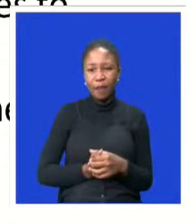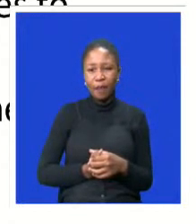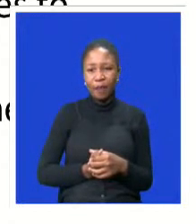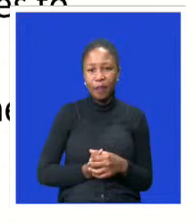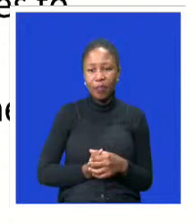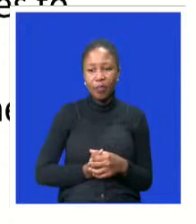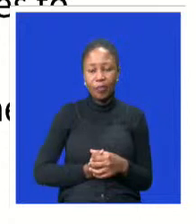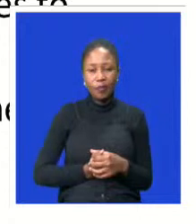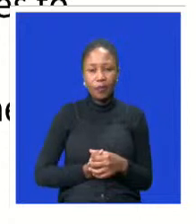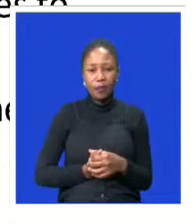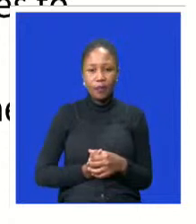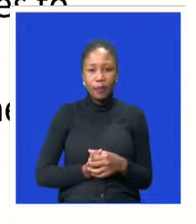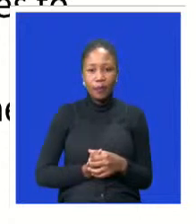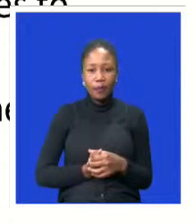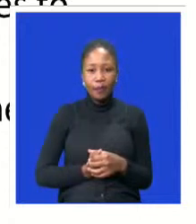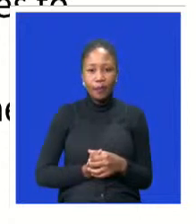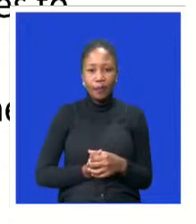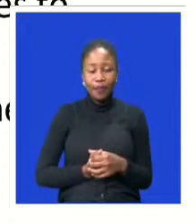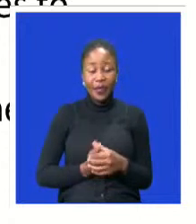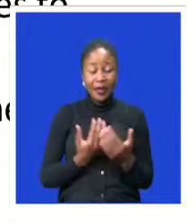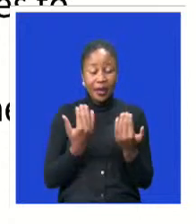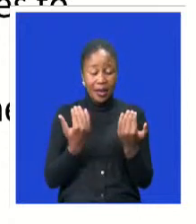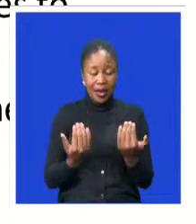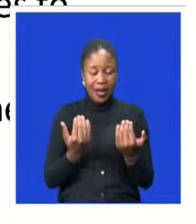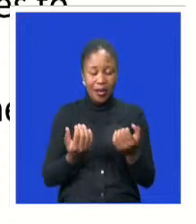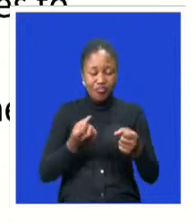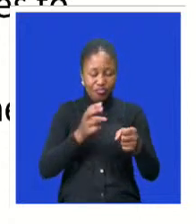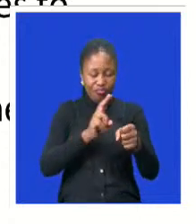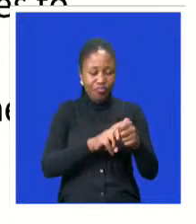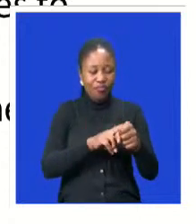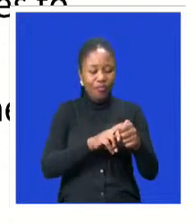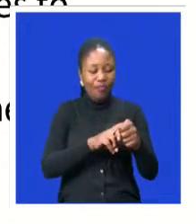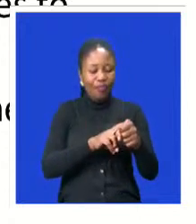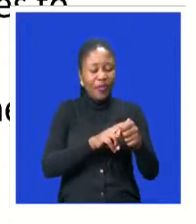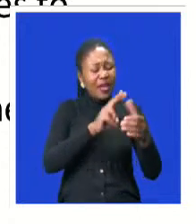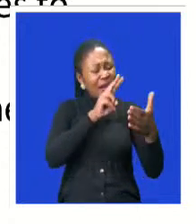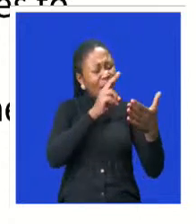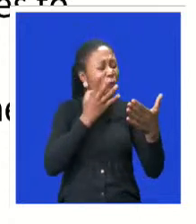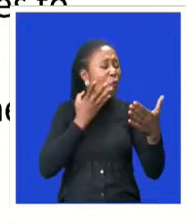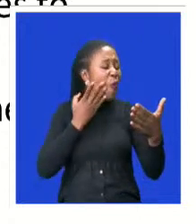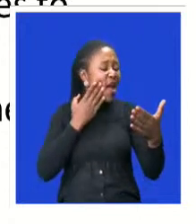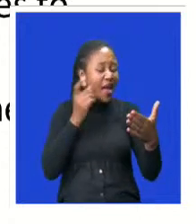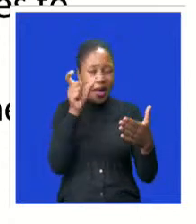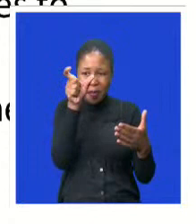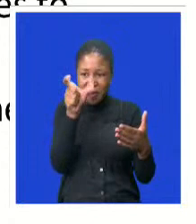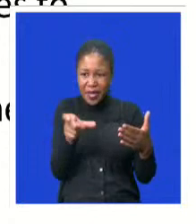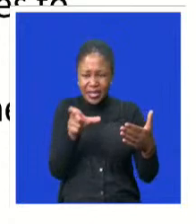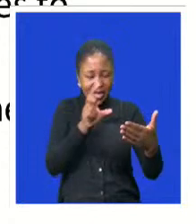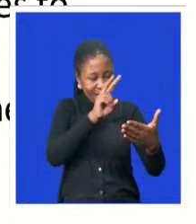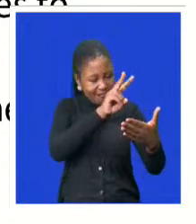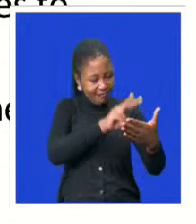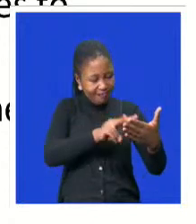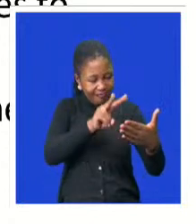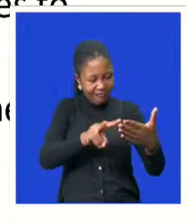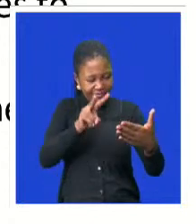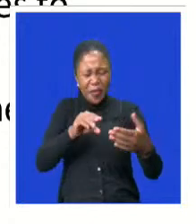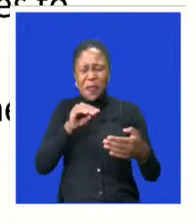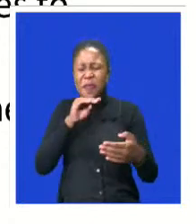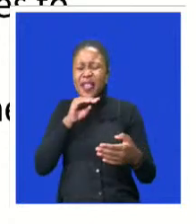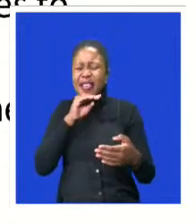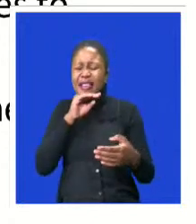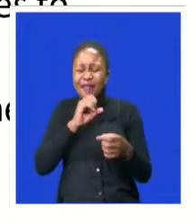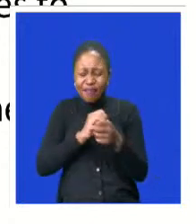reading also is an exposure to the language through that offers a wide range of vocabulary